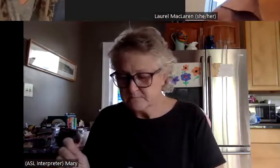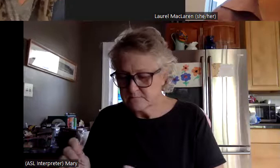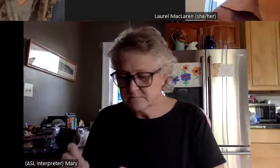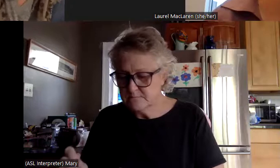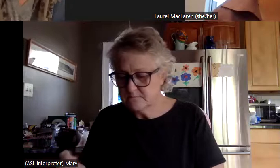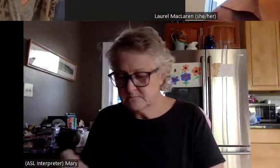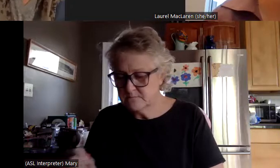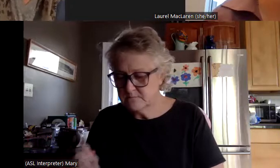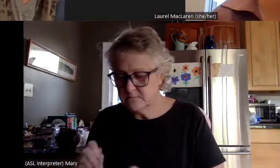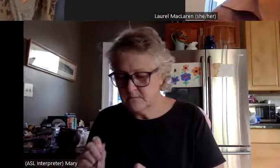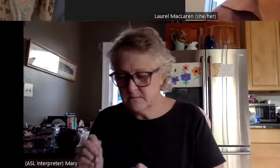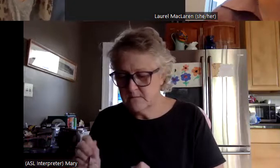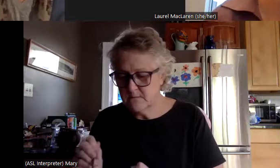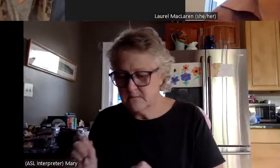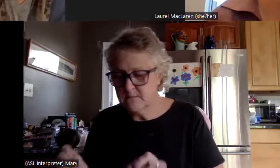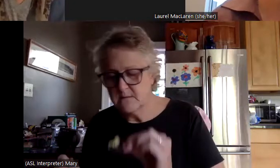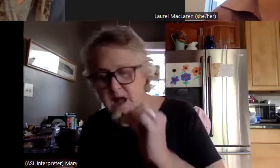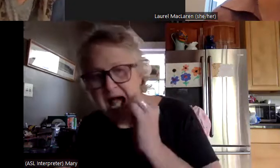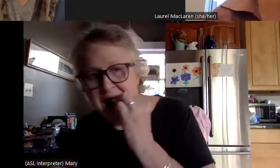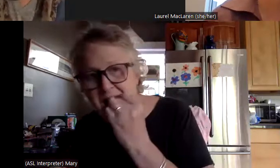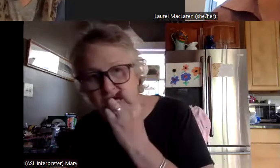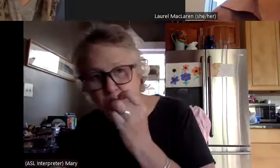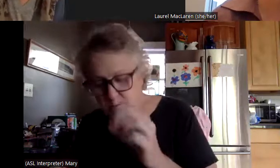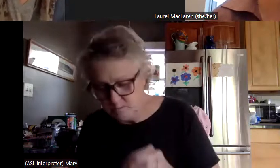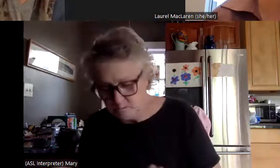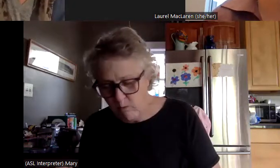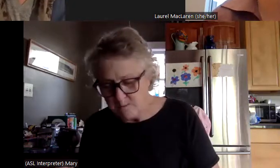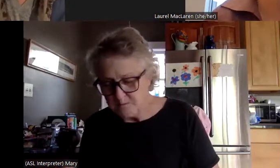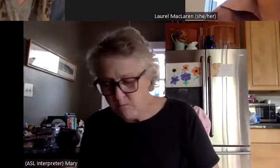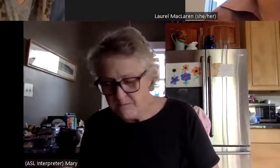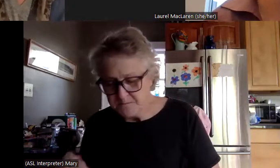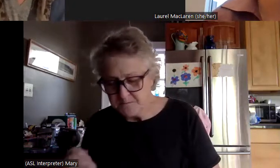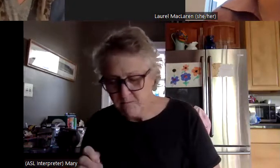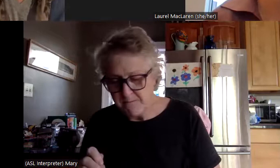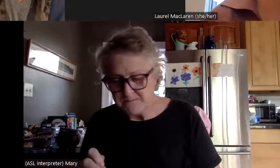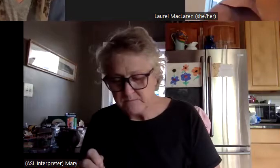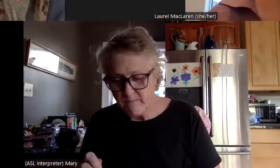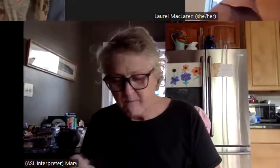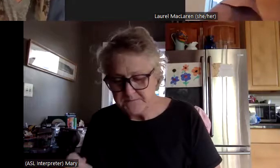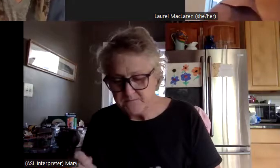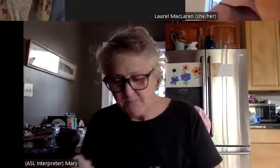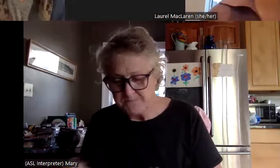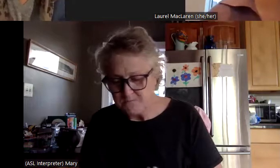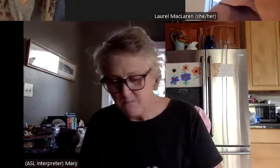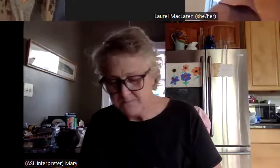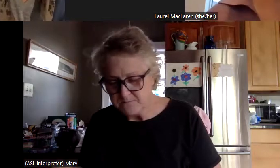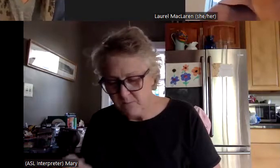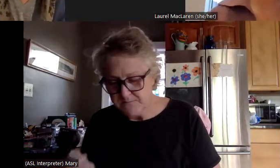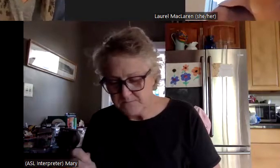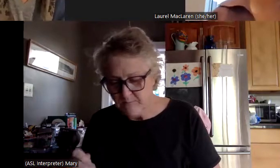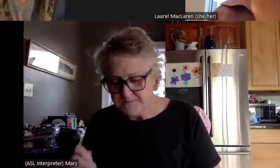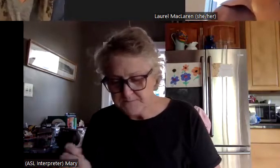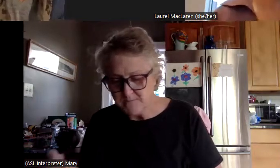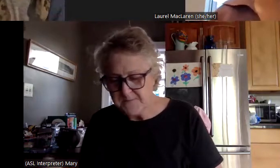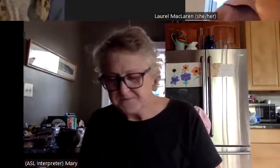this stuff. Do you know what I mean? I mean, I'm 60. I've been living with this for a while. Let's just take care of this stuff so I can enjoy myself. Yeah.